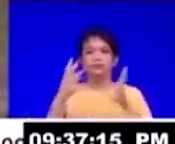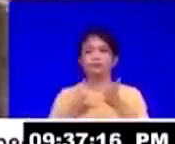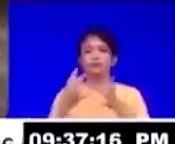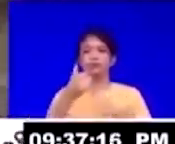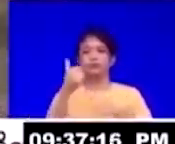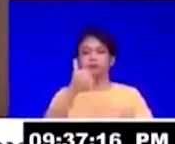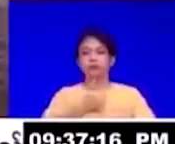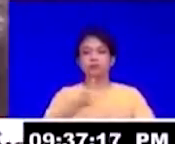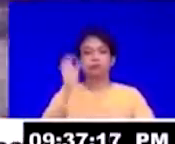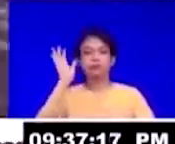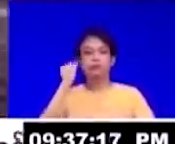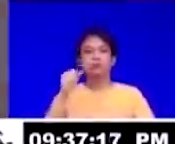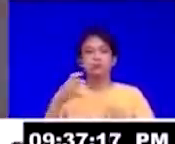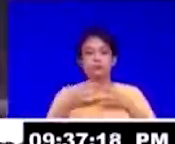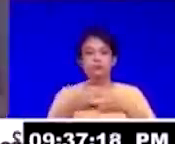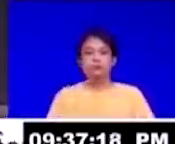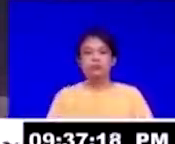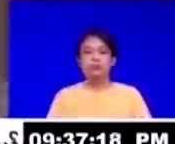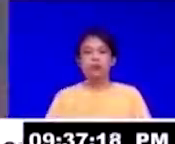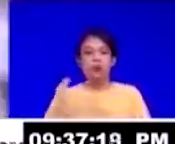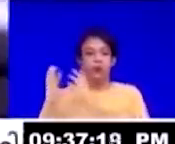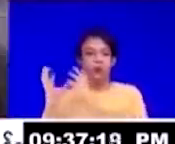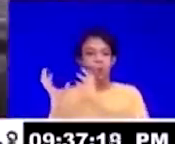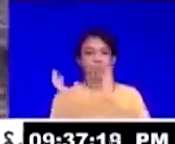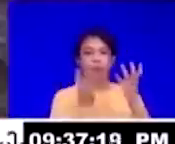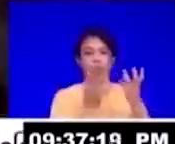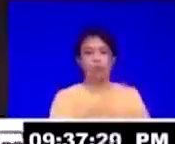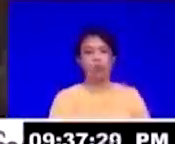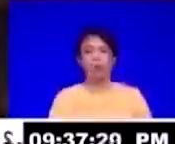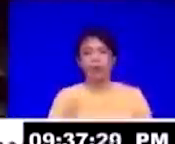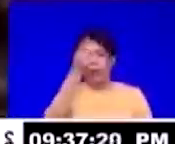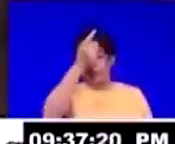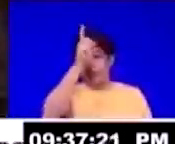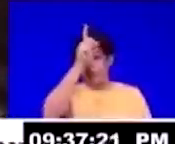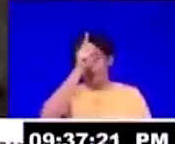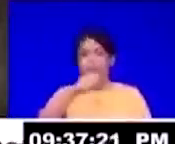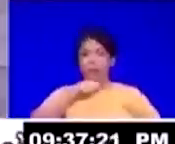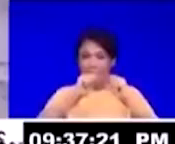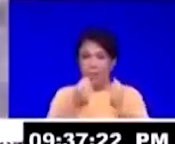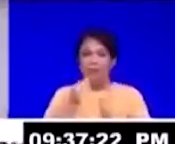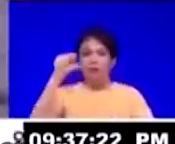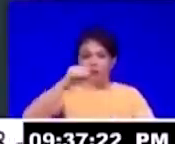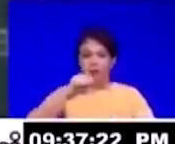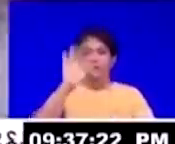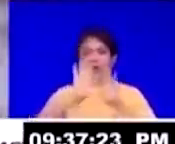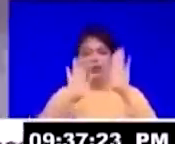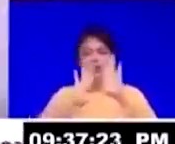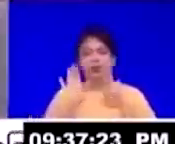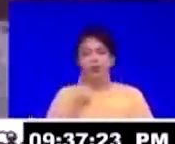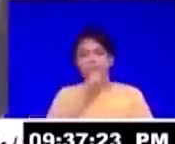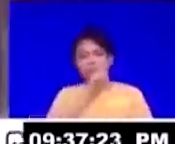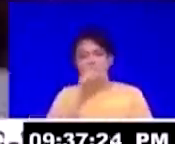per hour, ripping roofs of houses and uprooting trees. MRTV said three people were killed from the storm, but exiled news